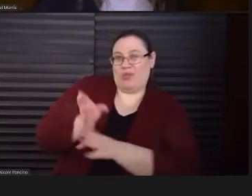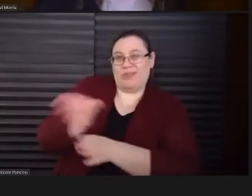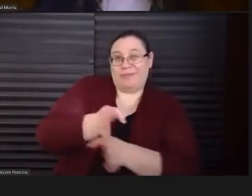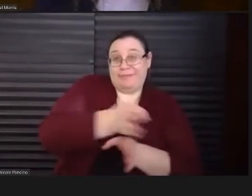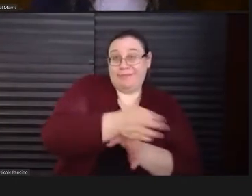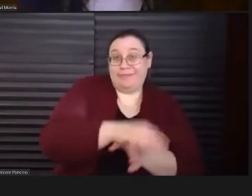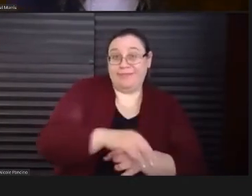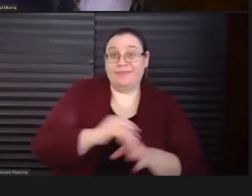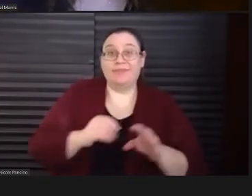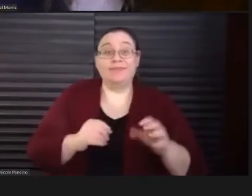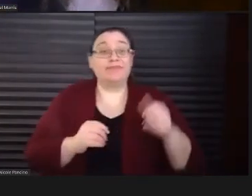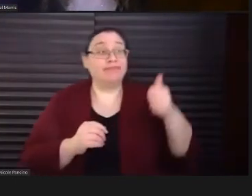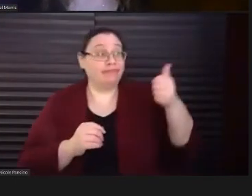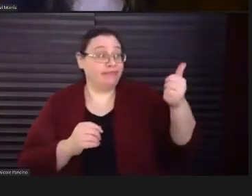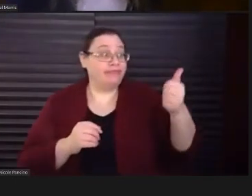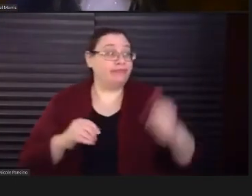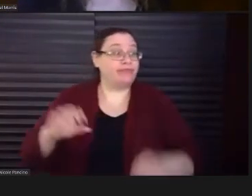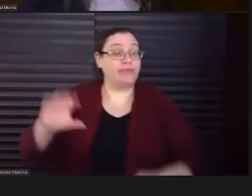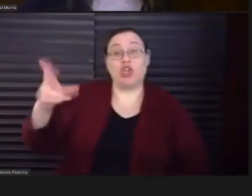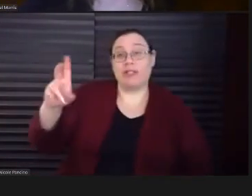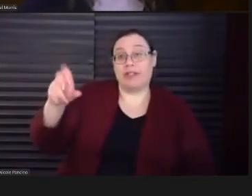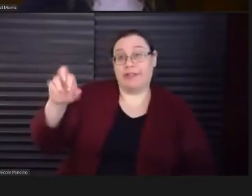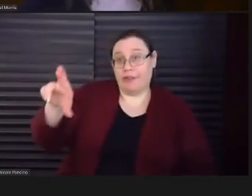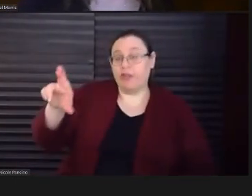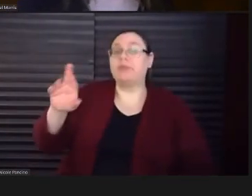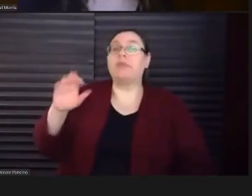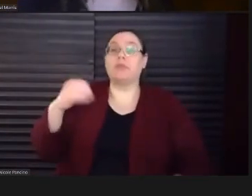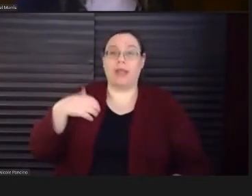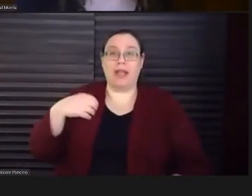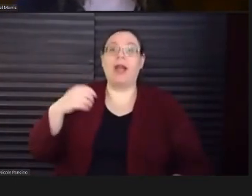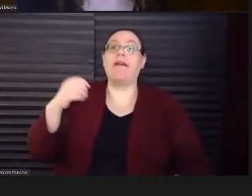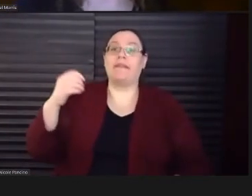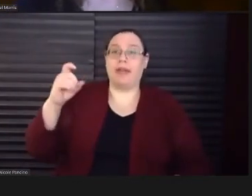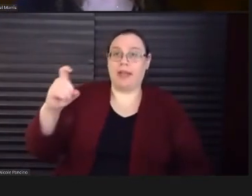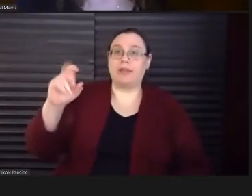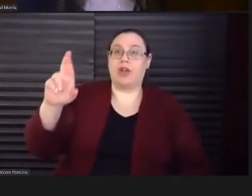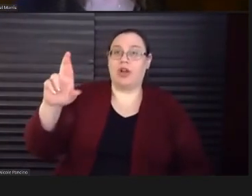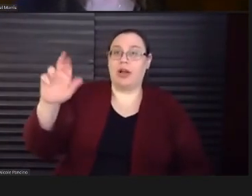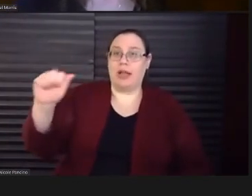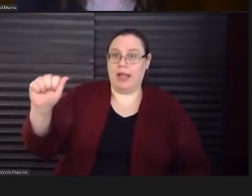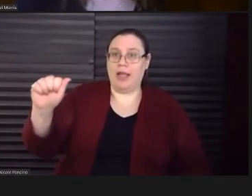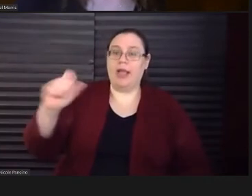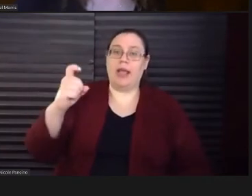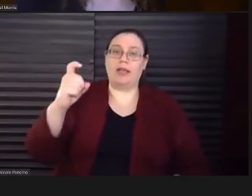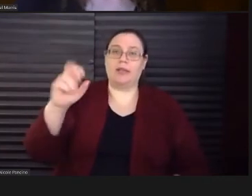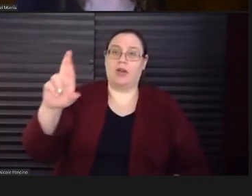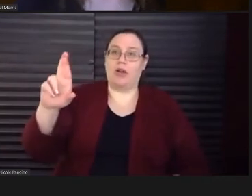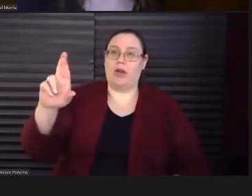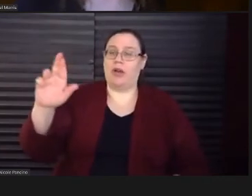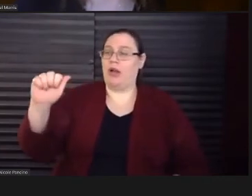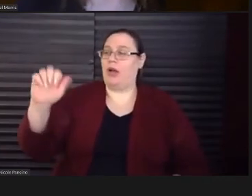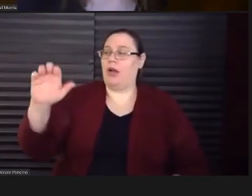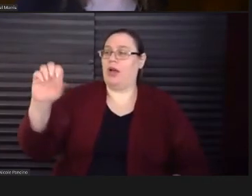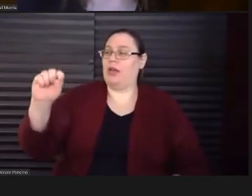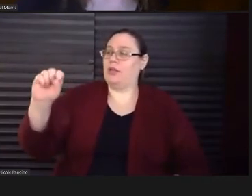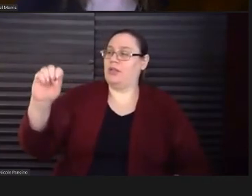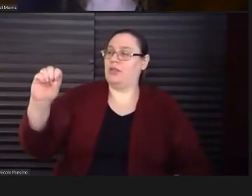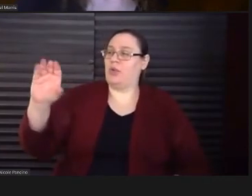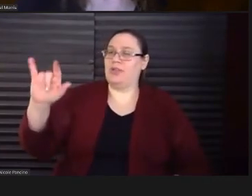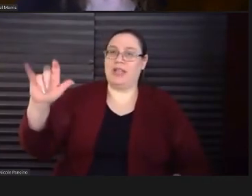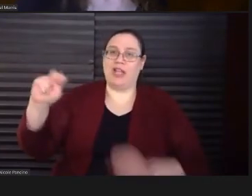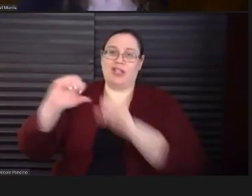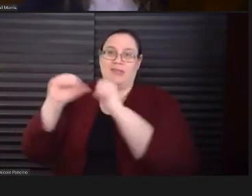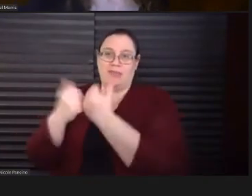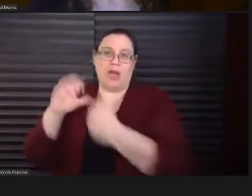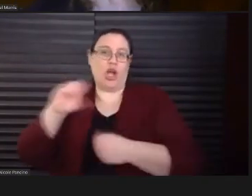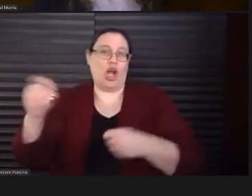And there is the XRA, the XR Association. It is. I am the co-chair